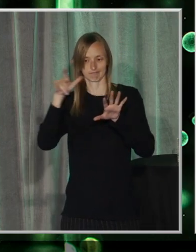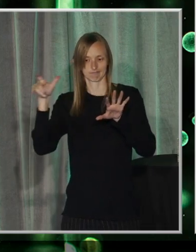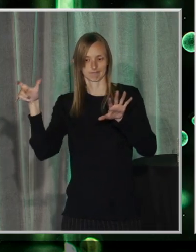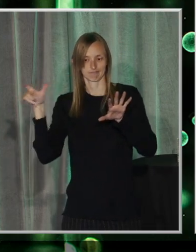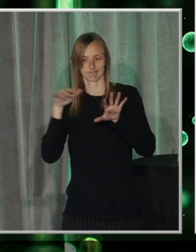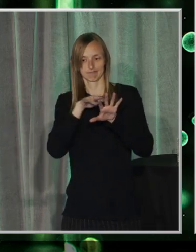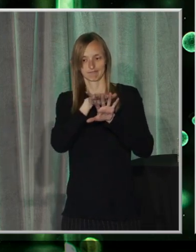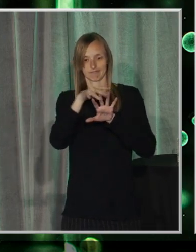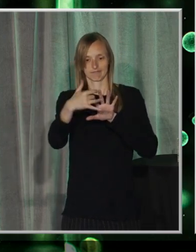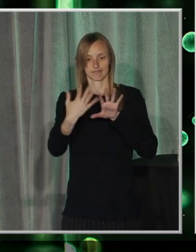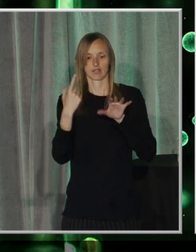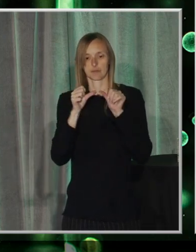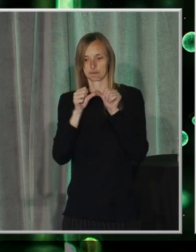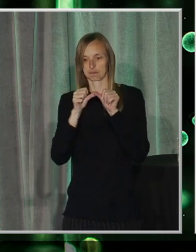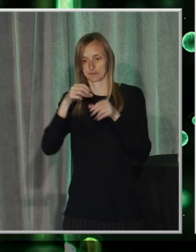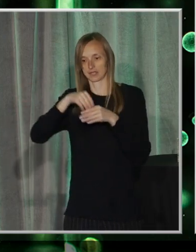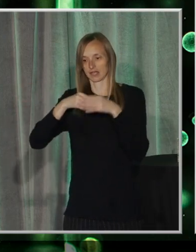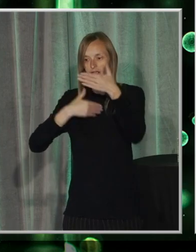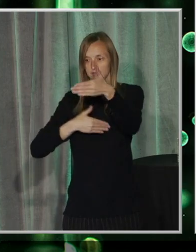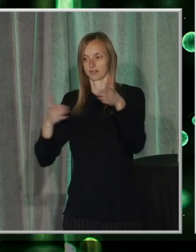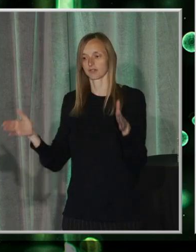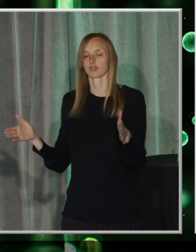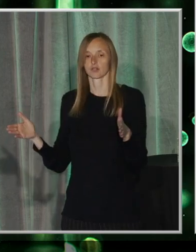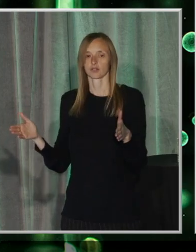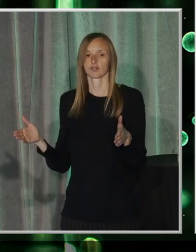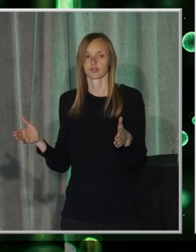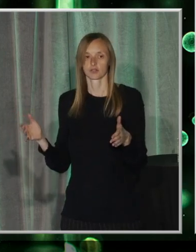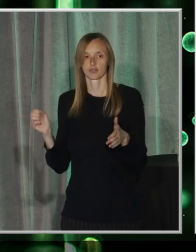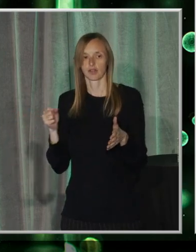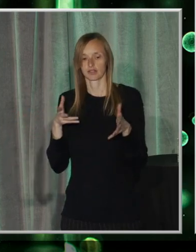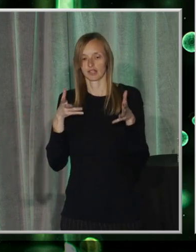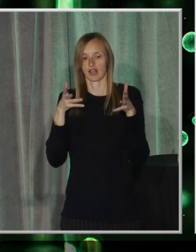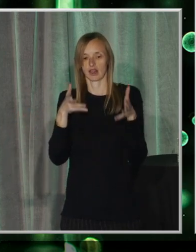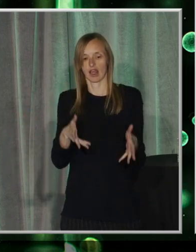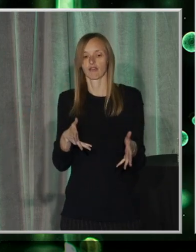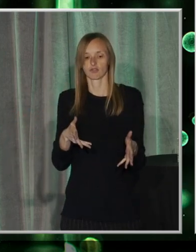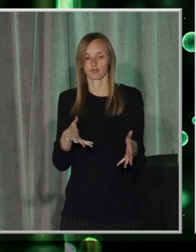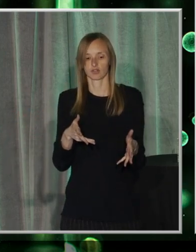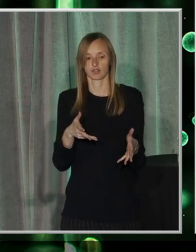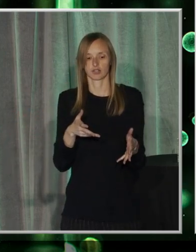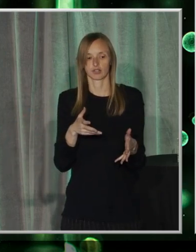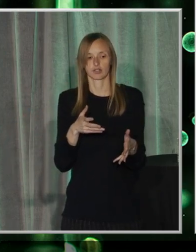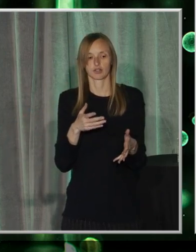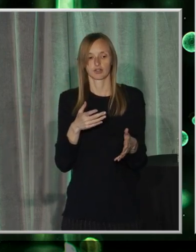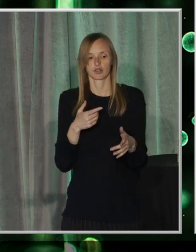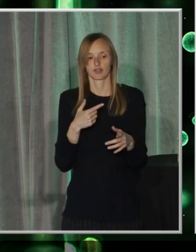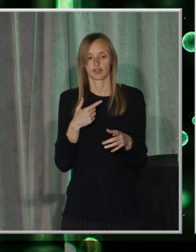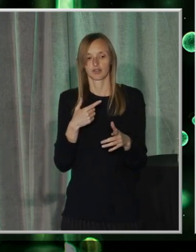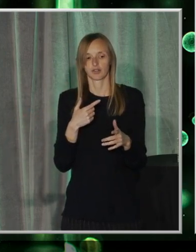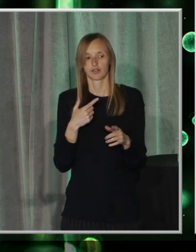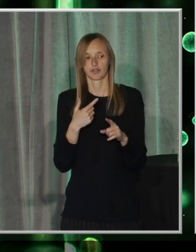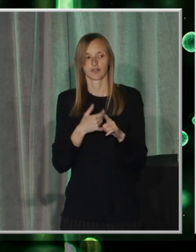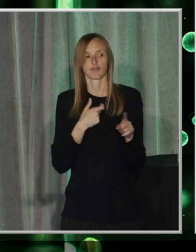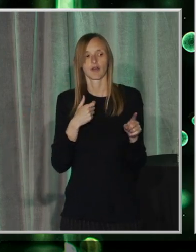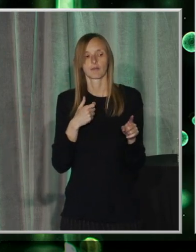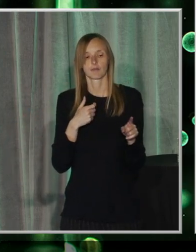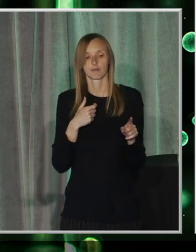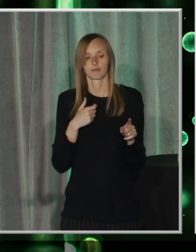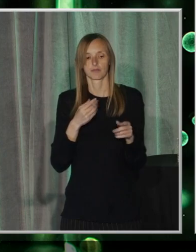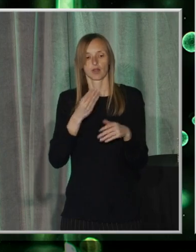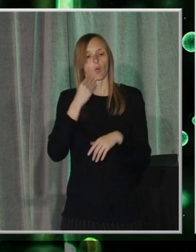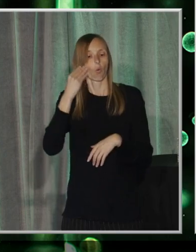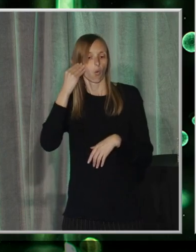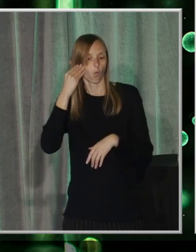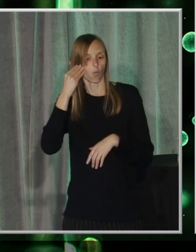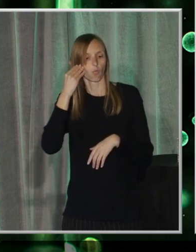to be maintained inside. Yeah, that's the leftovers, that's the charcoal where they will be collecting from